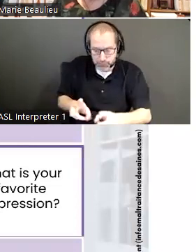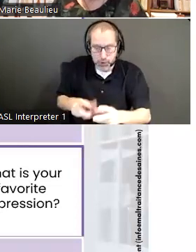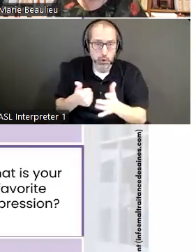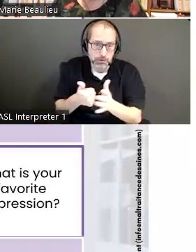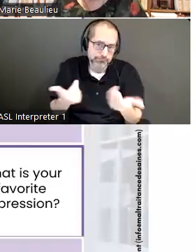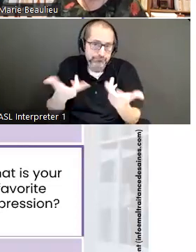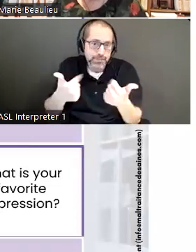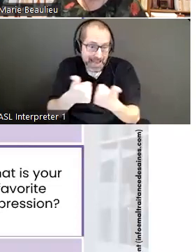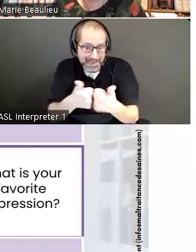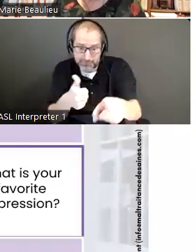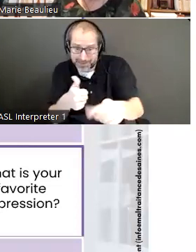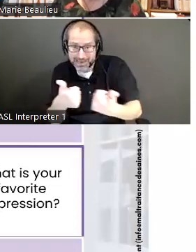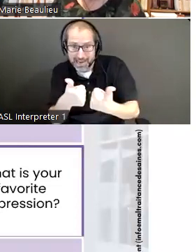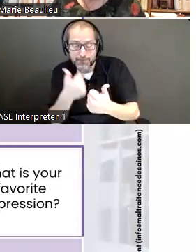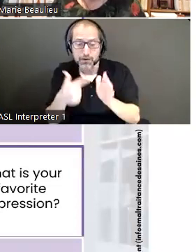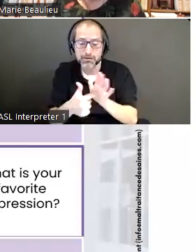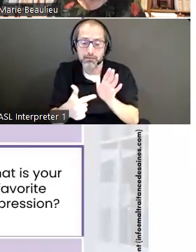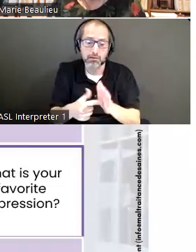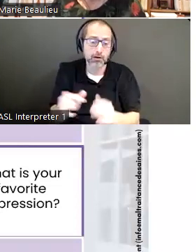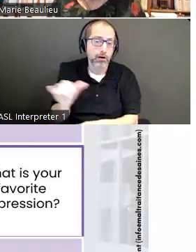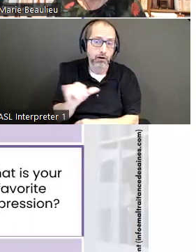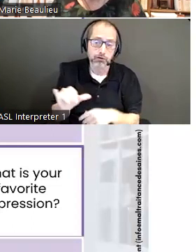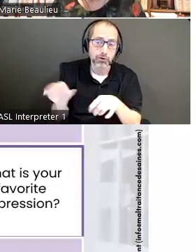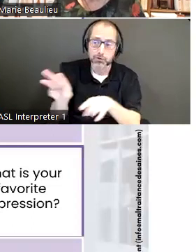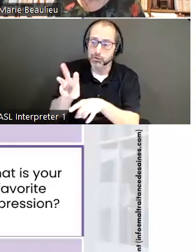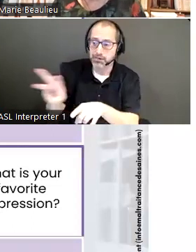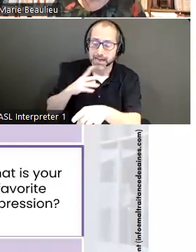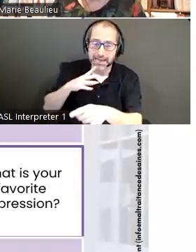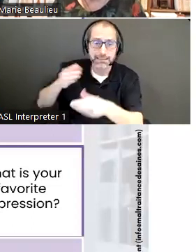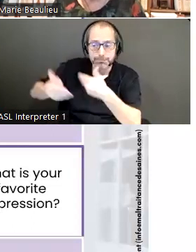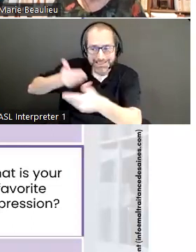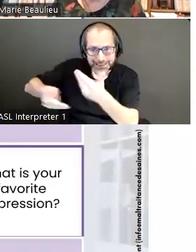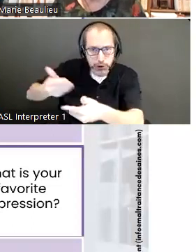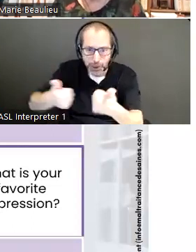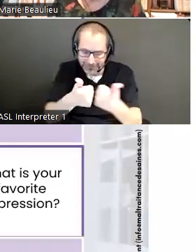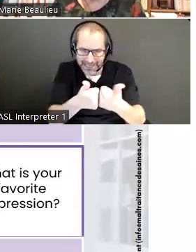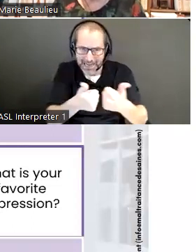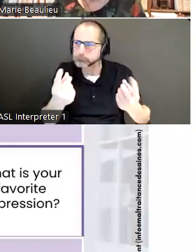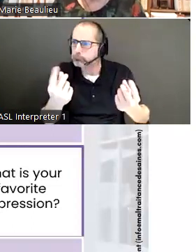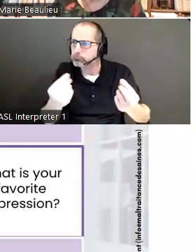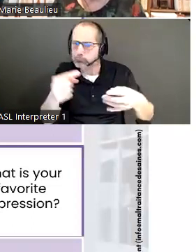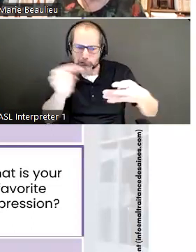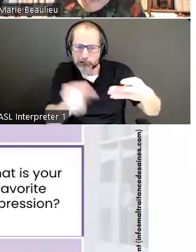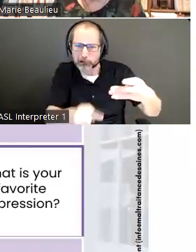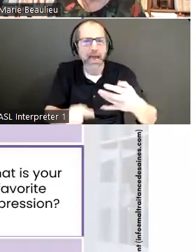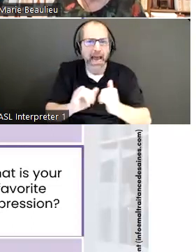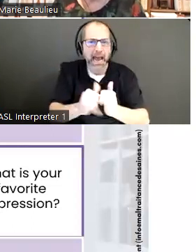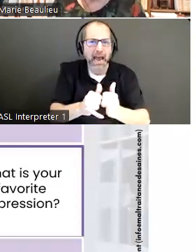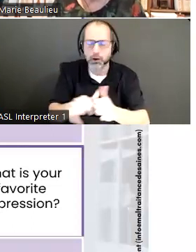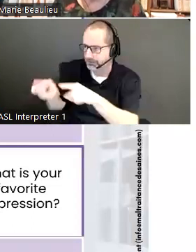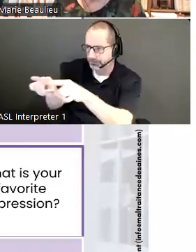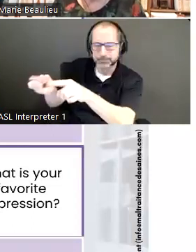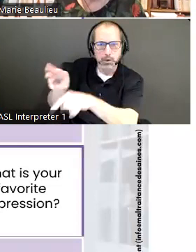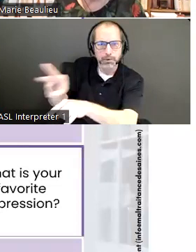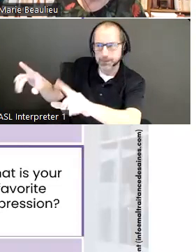example. You also have the procedure of the activities and sometimes alternative ways of leading the activities